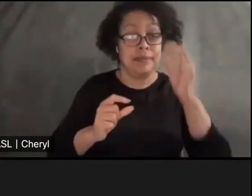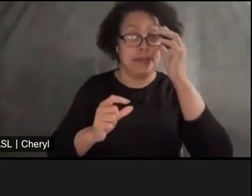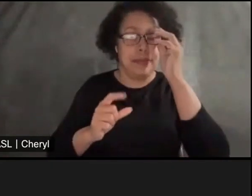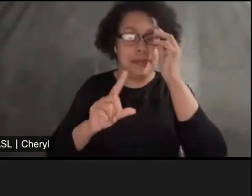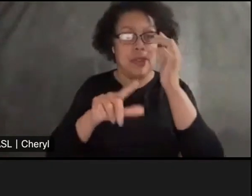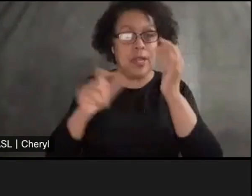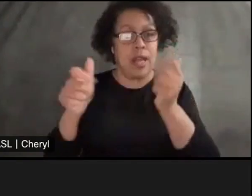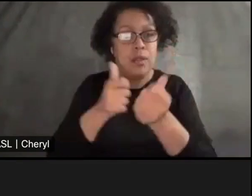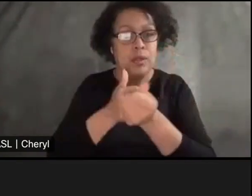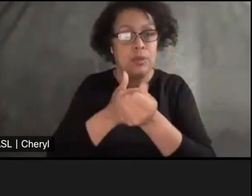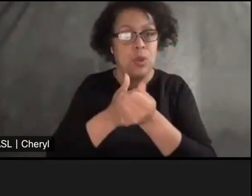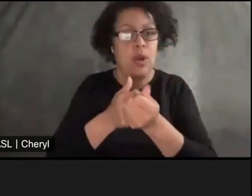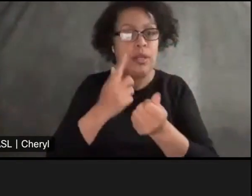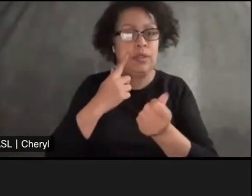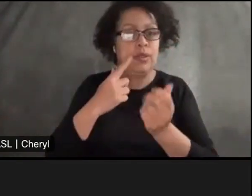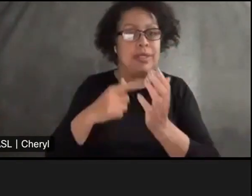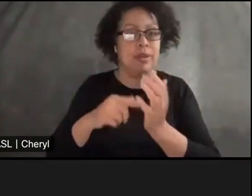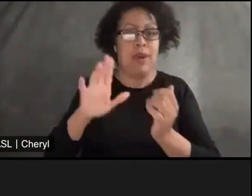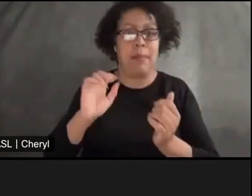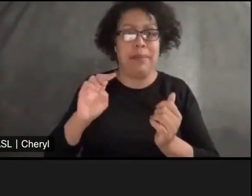bean cousin, which I'll explain in a minute,